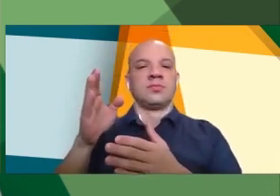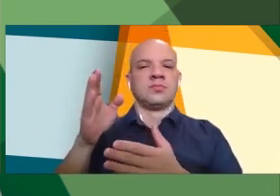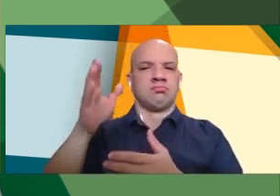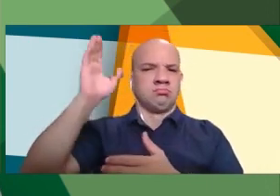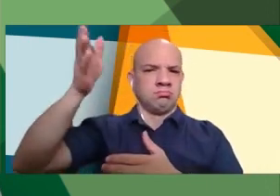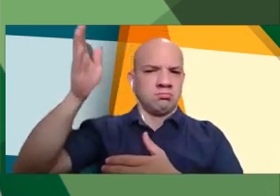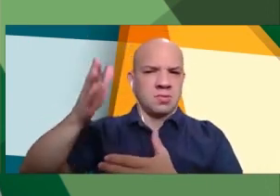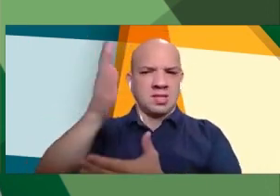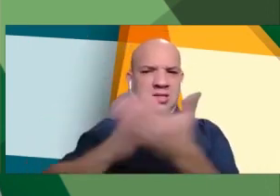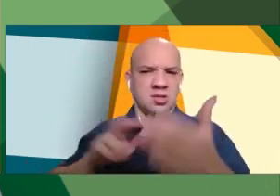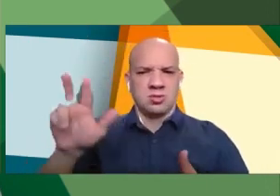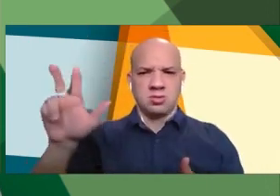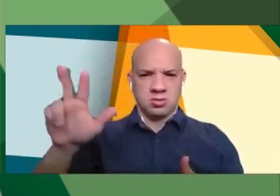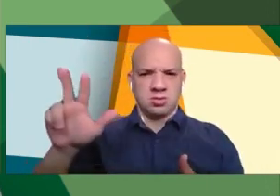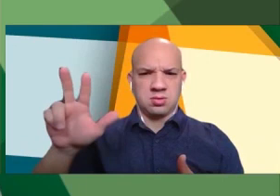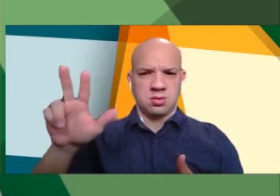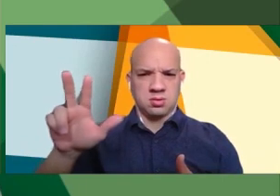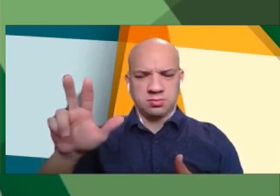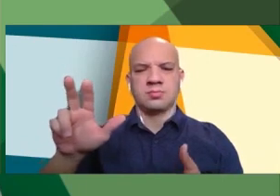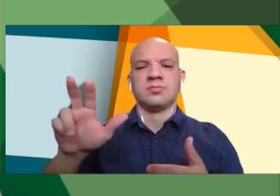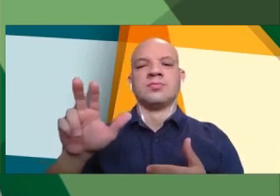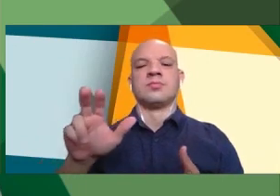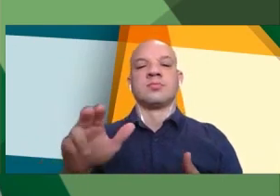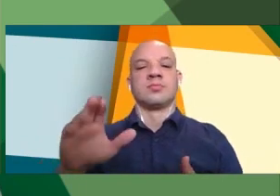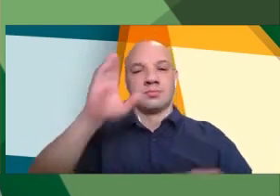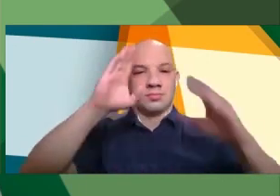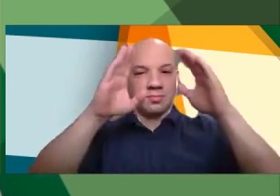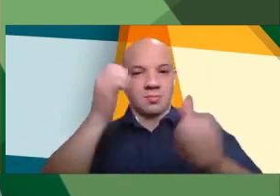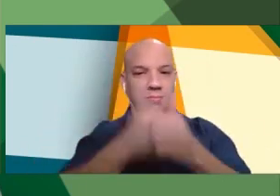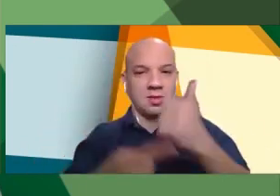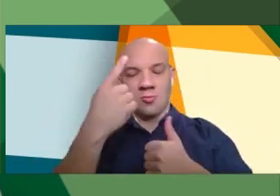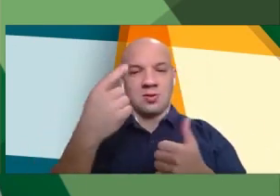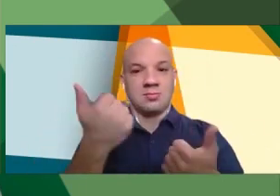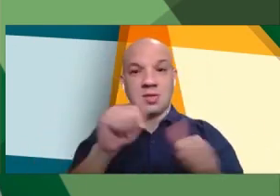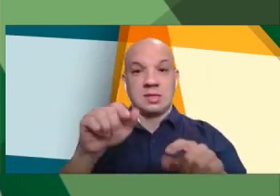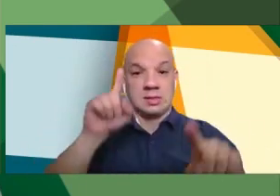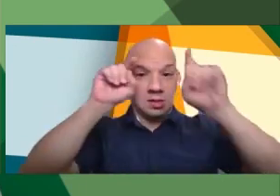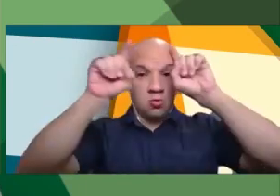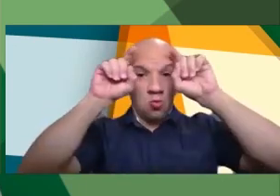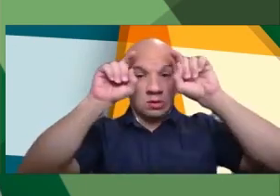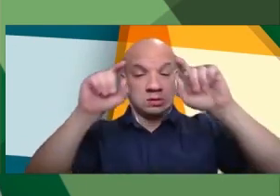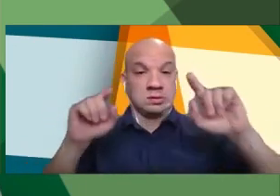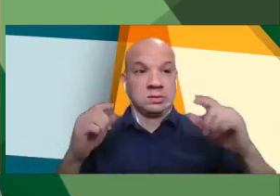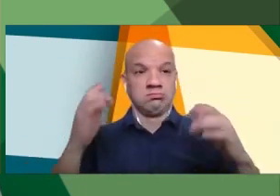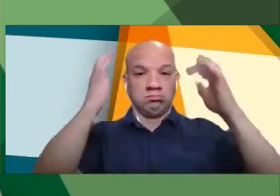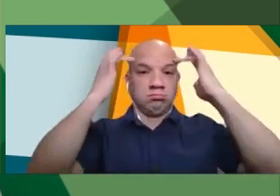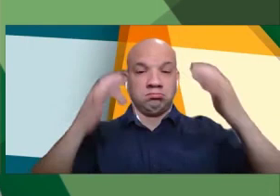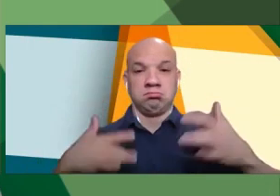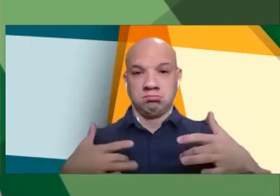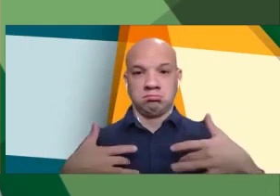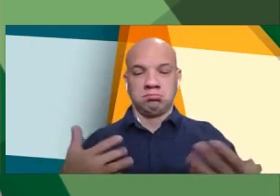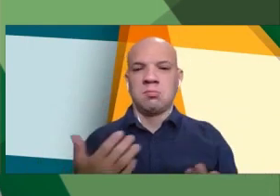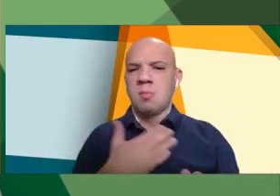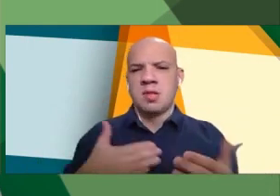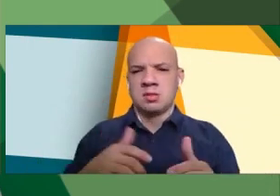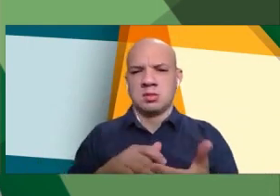of Section 3 and MWBE. Hi, everyone. If you have any questions, please feel free to